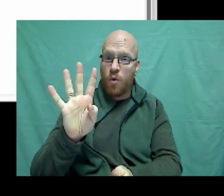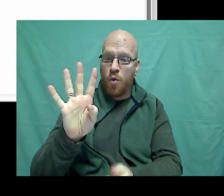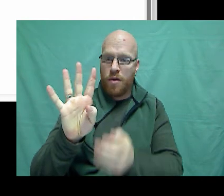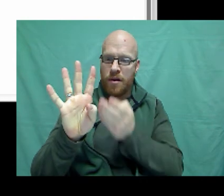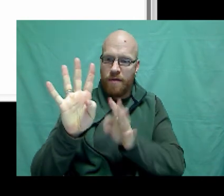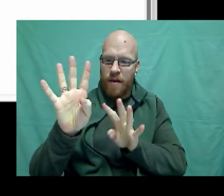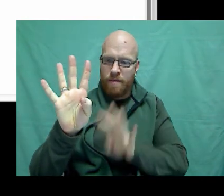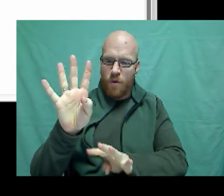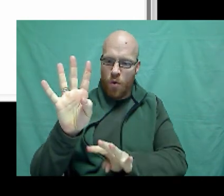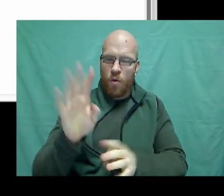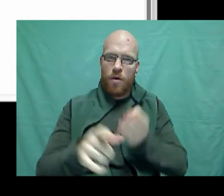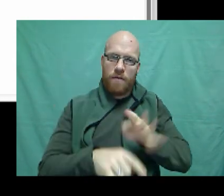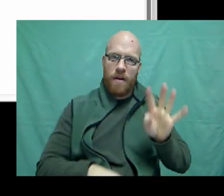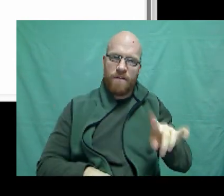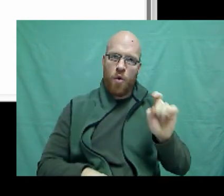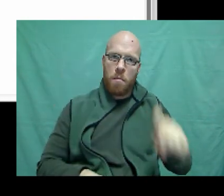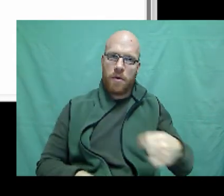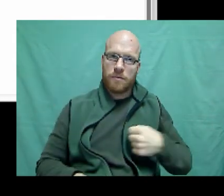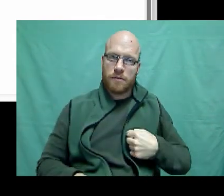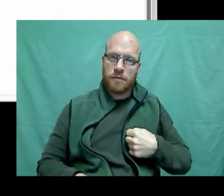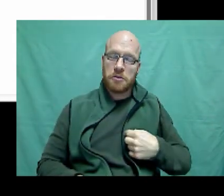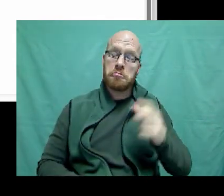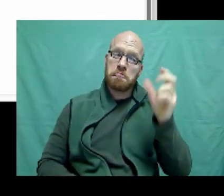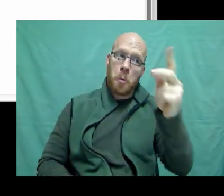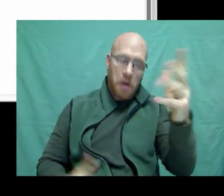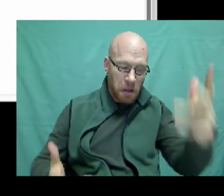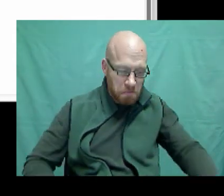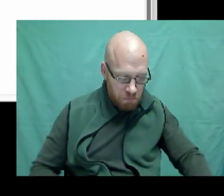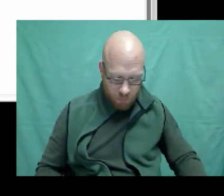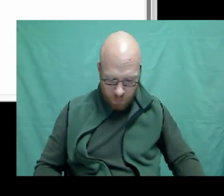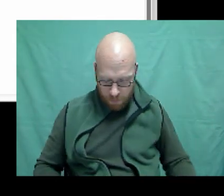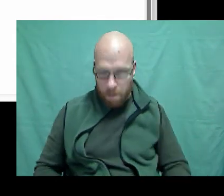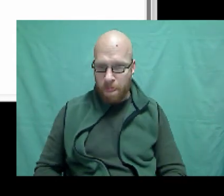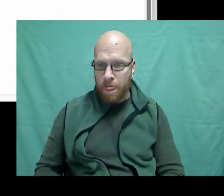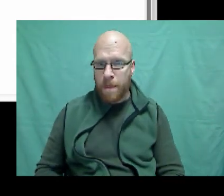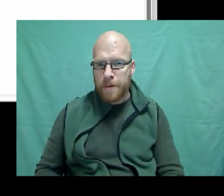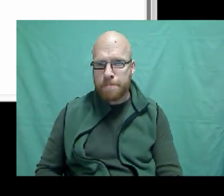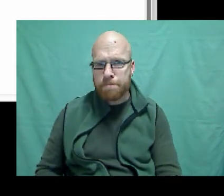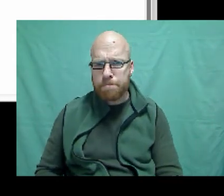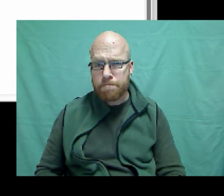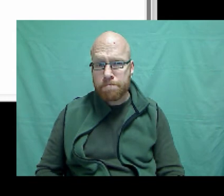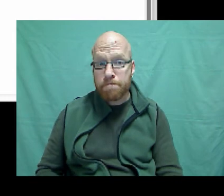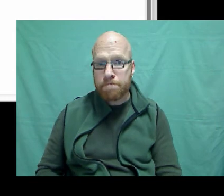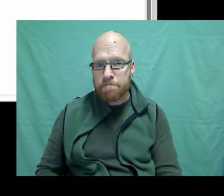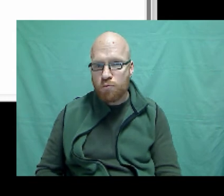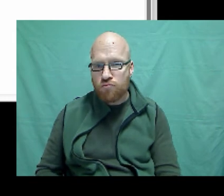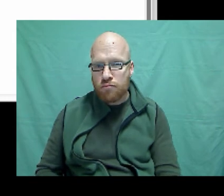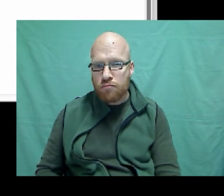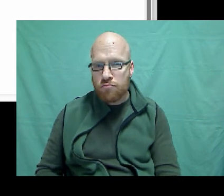yet. We're going to divide 4 on both sides. We want the x squared by itself, and we'll go from there.